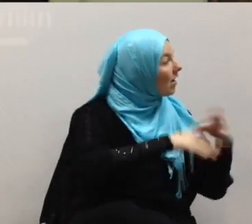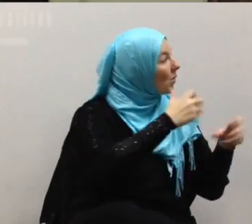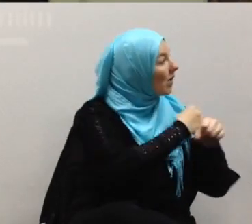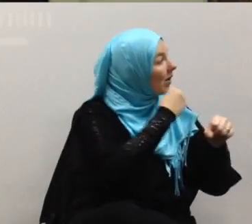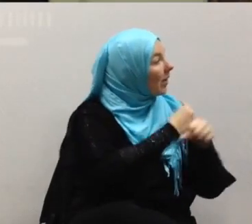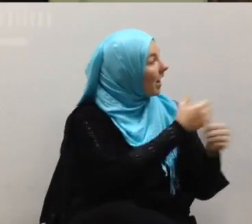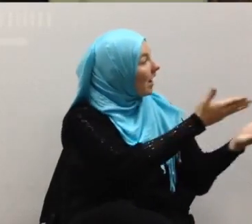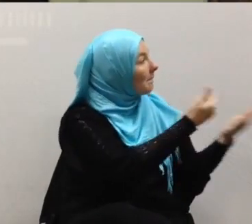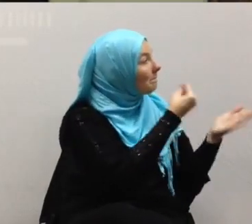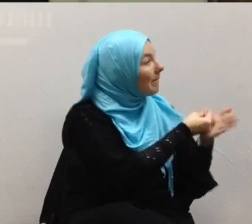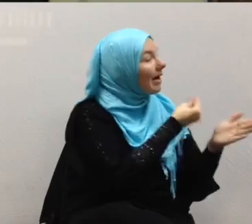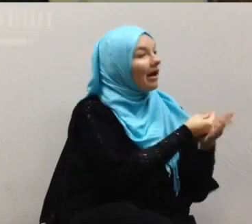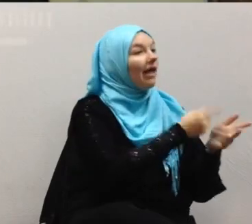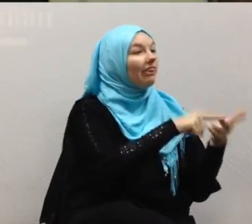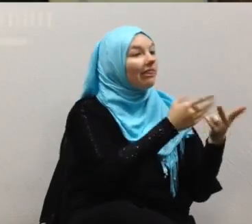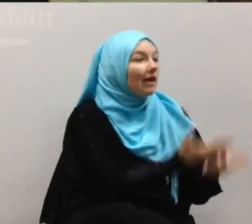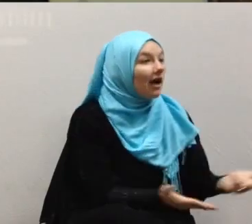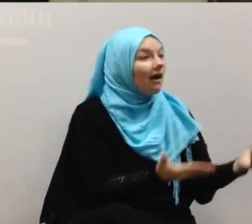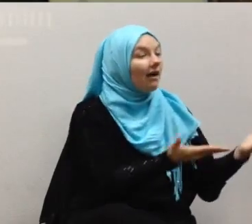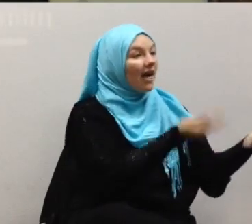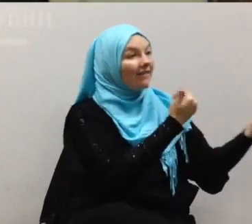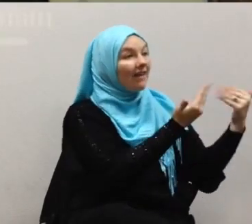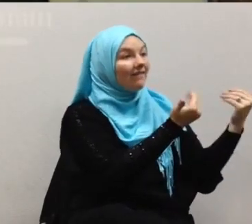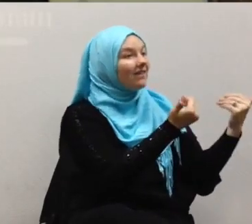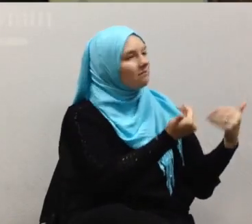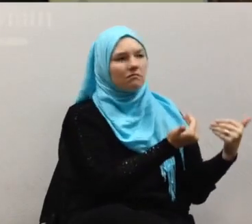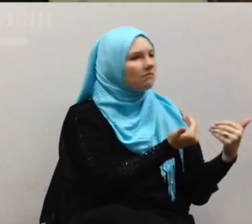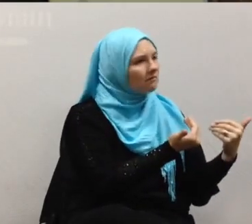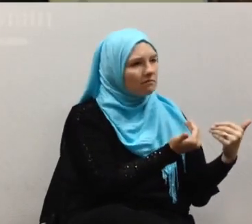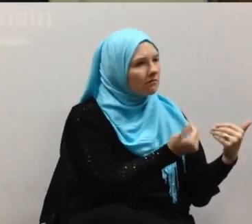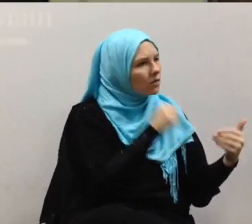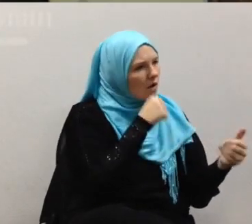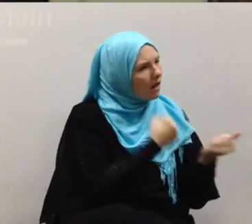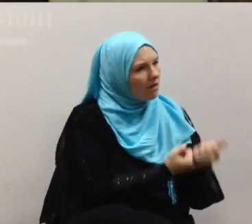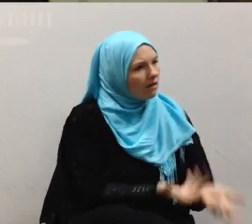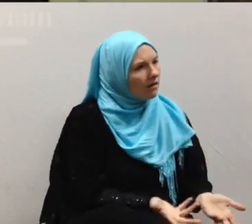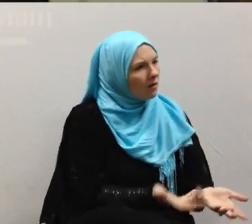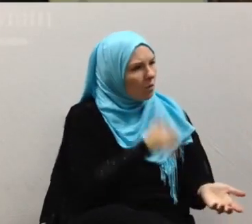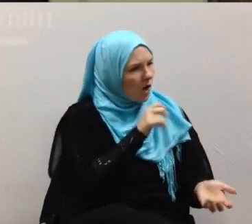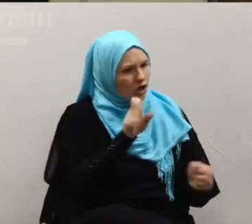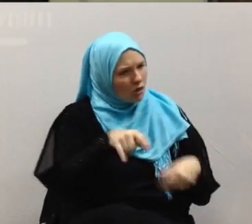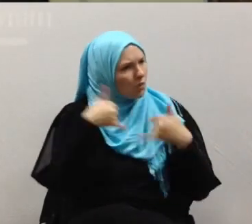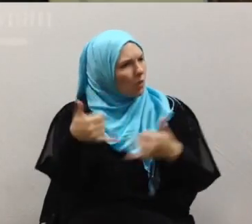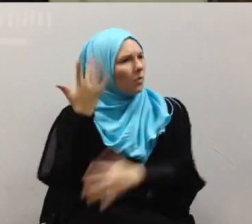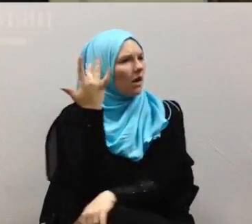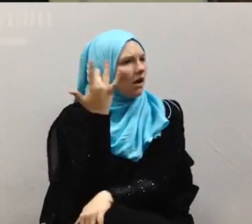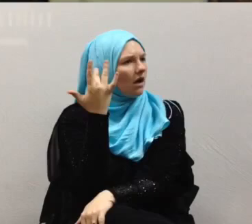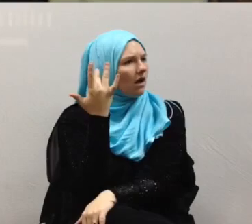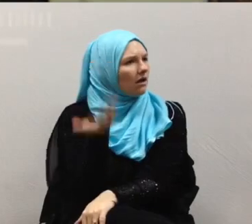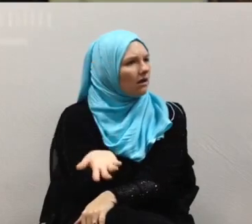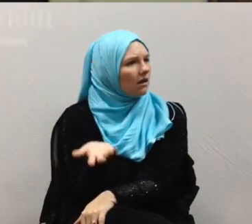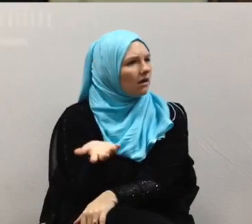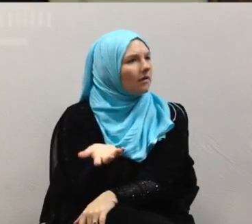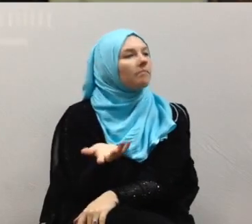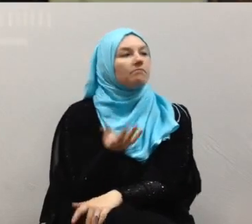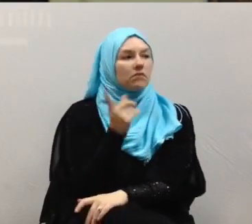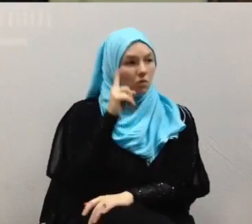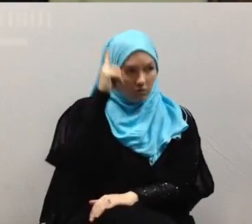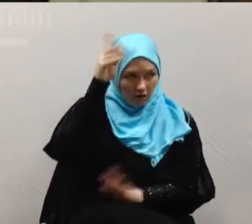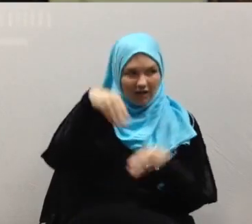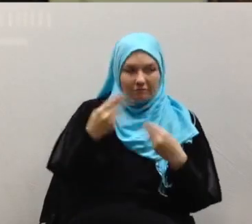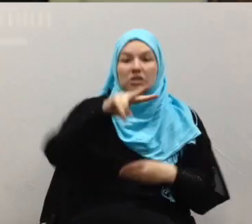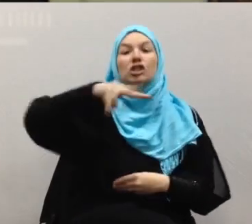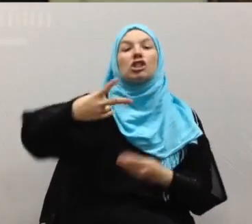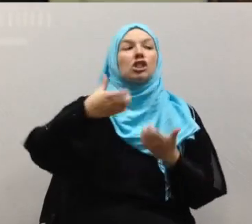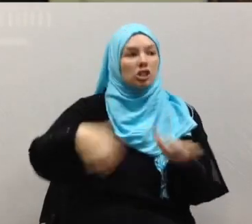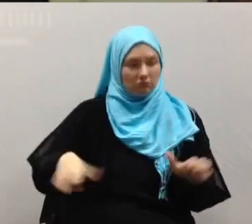definitely, they are going to fail the second time as they failed the first time. Then the Quran lays down